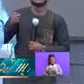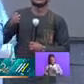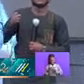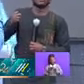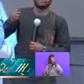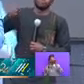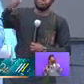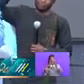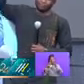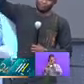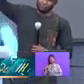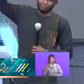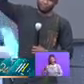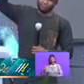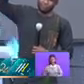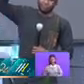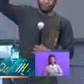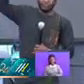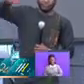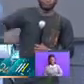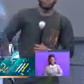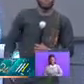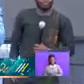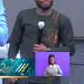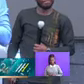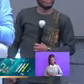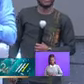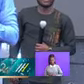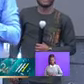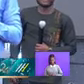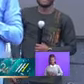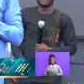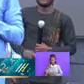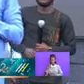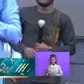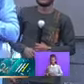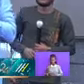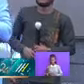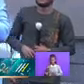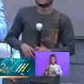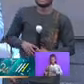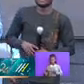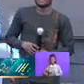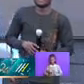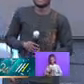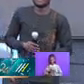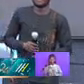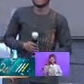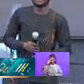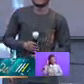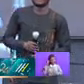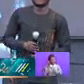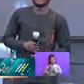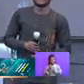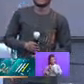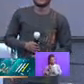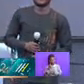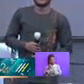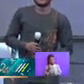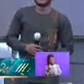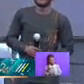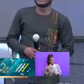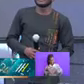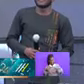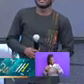dedicate to the Lord and see what our God will do you will